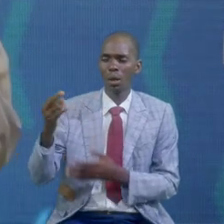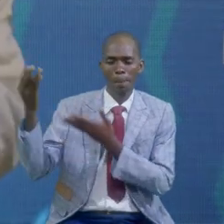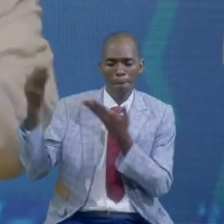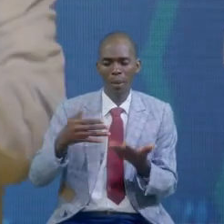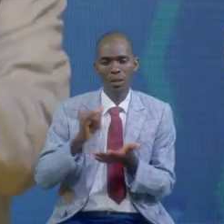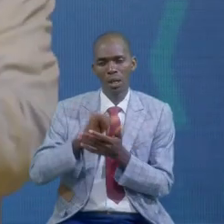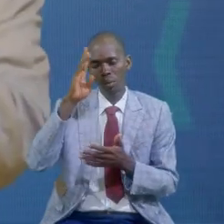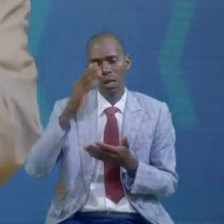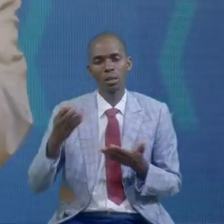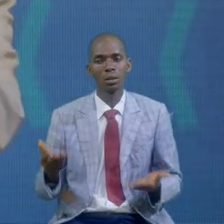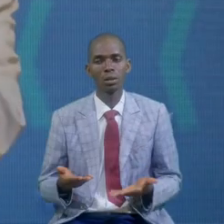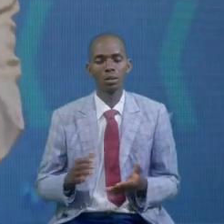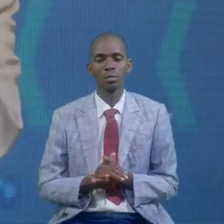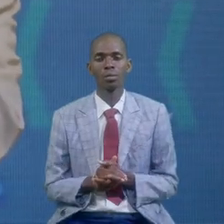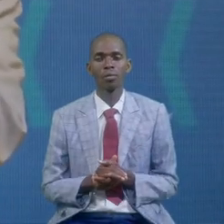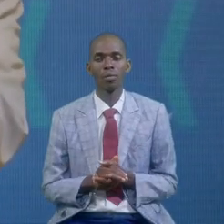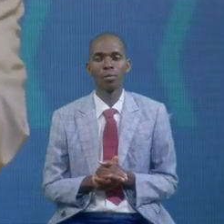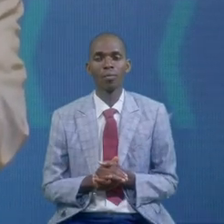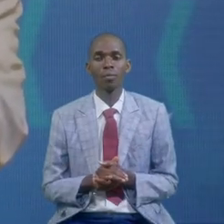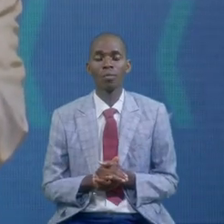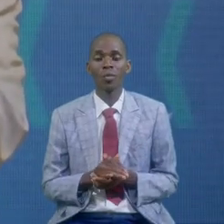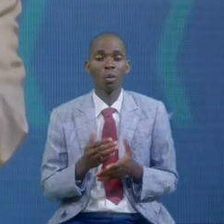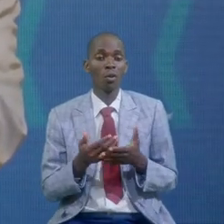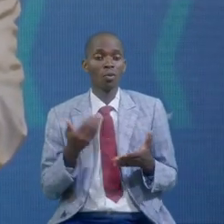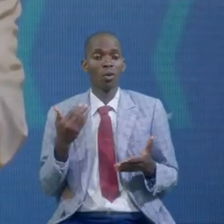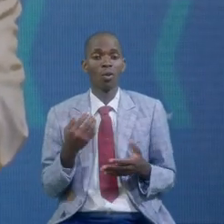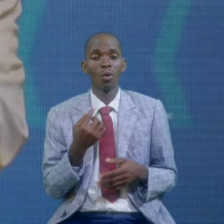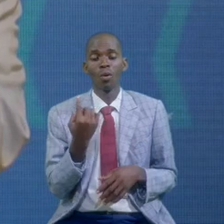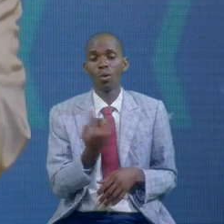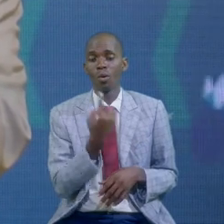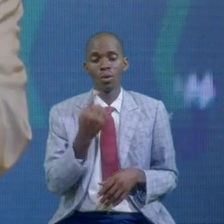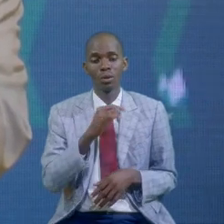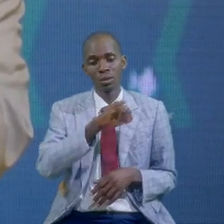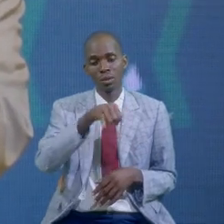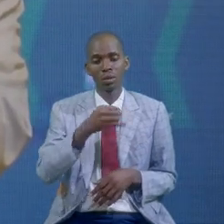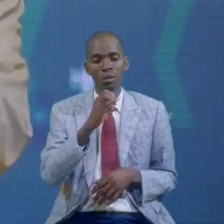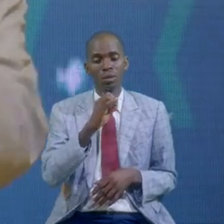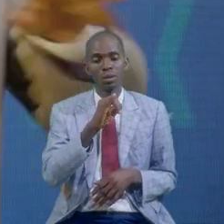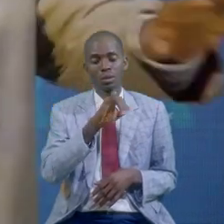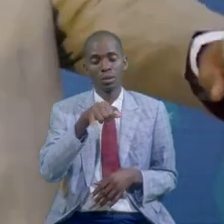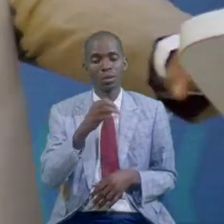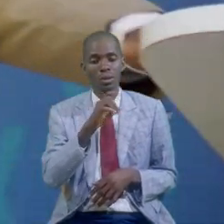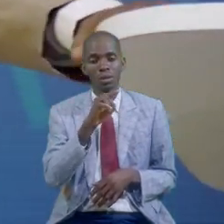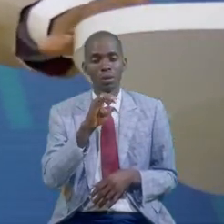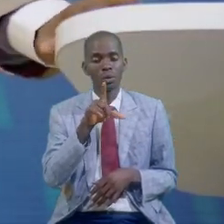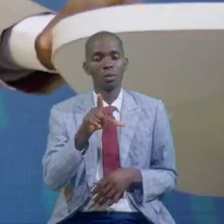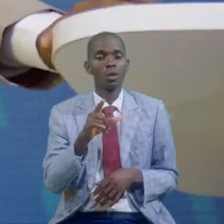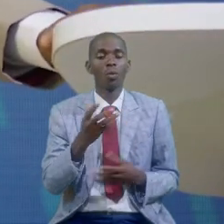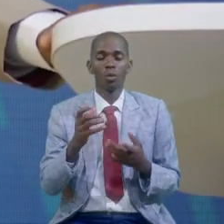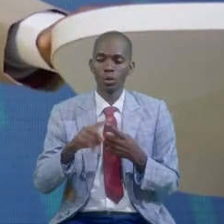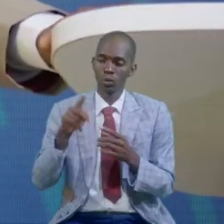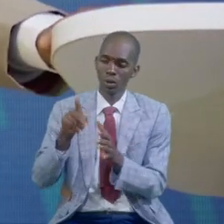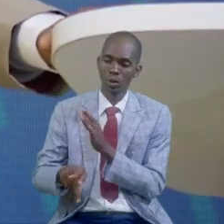Now, before only Jezebel had said, tomorrow I'll deal with you. Now, the